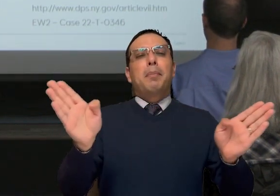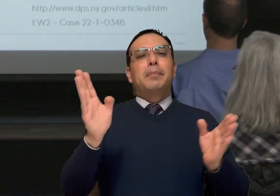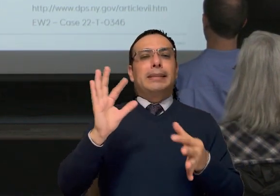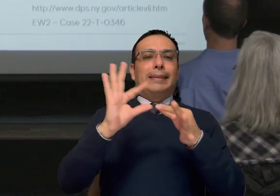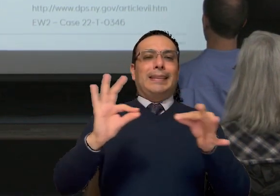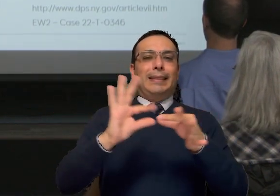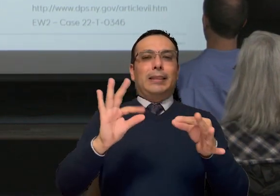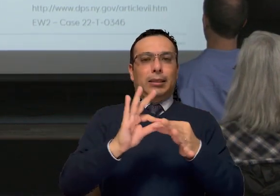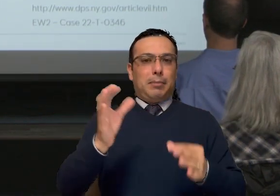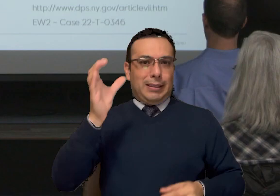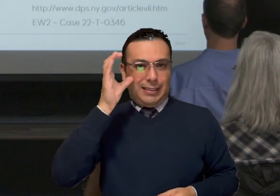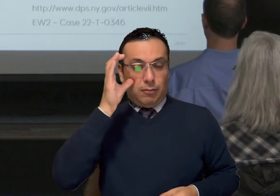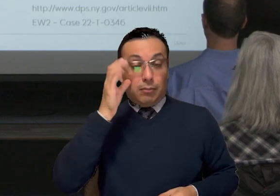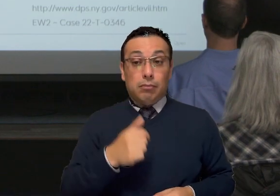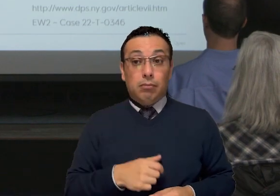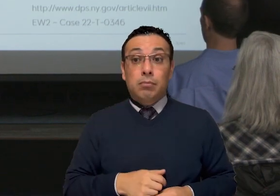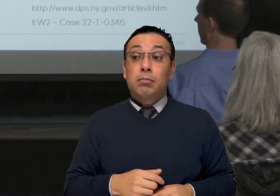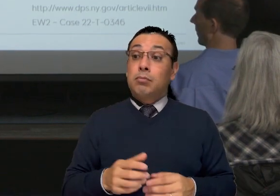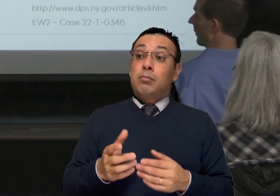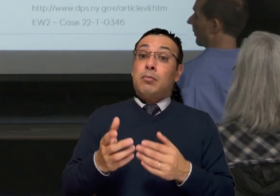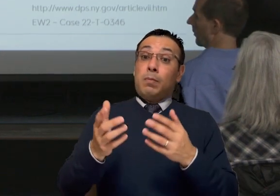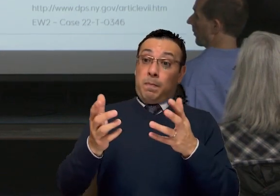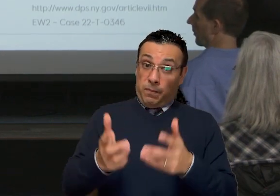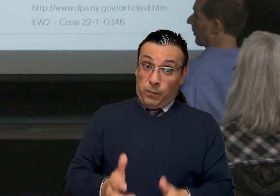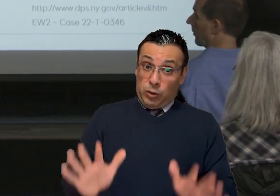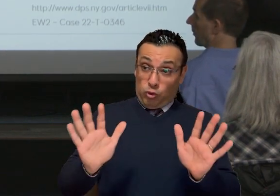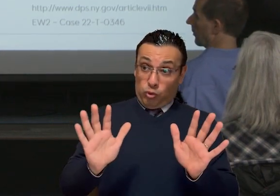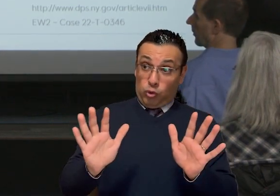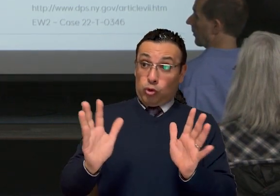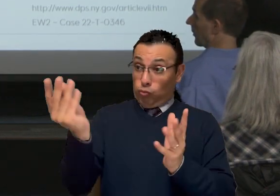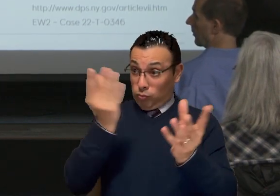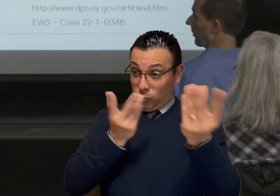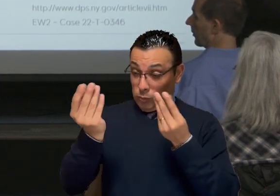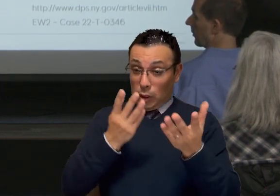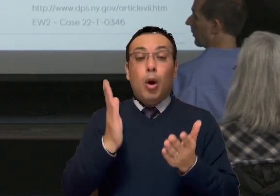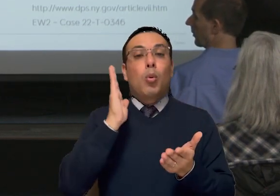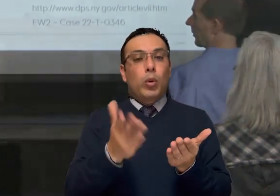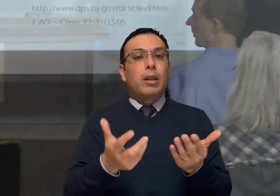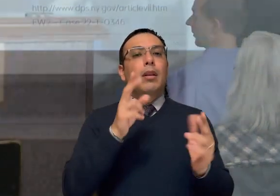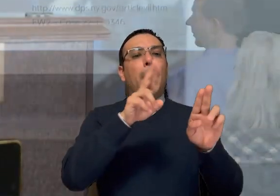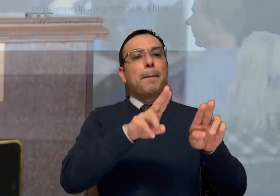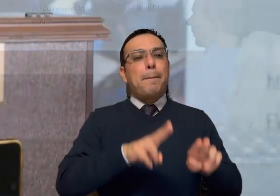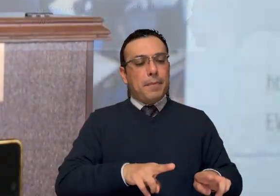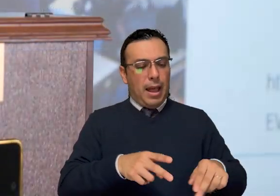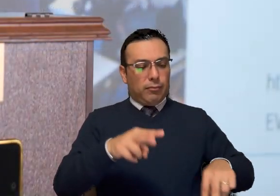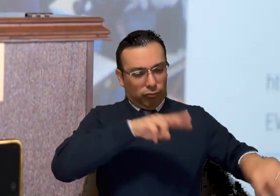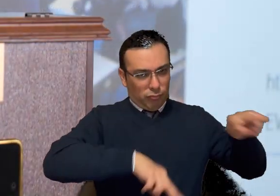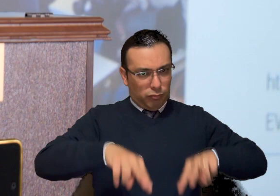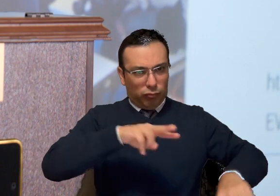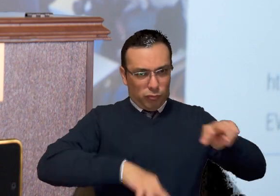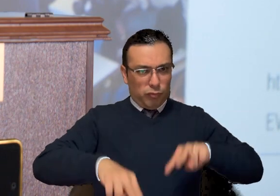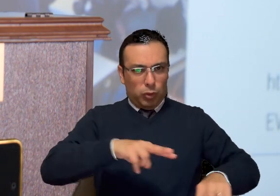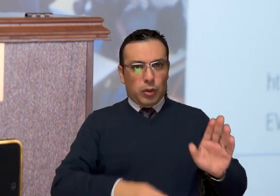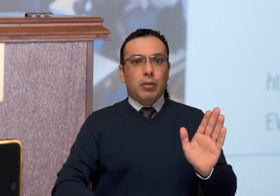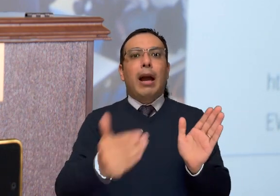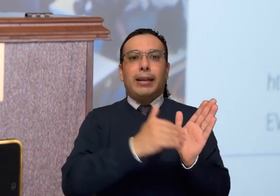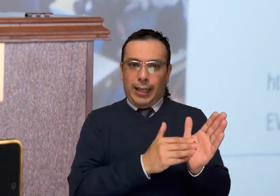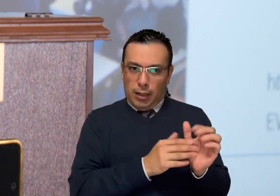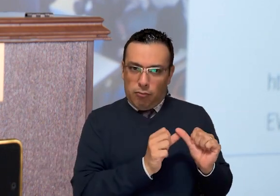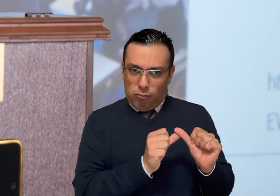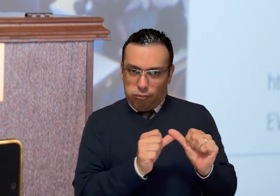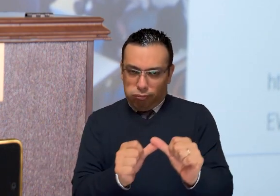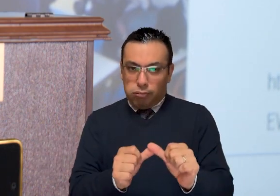place, additional review of the application process will begin. If anybody is interested in following